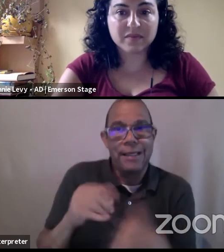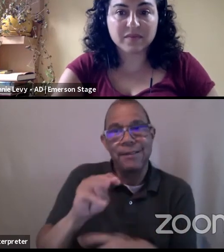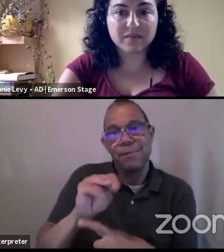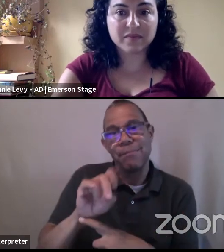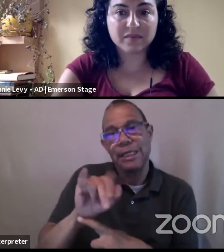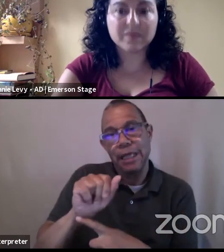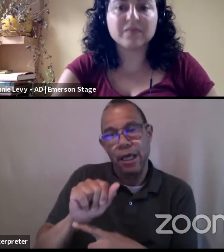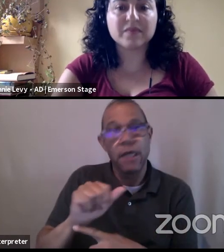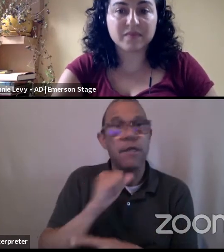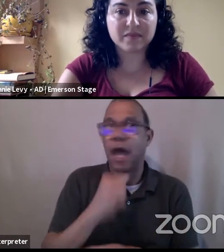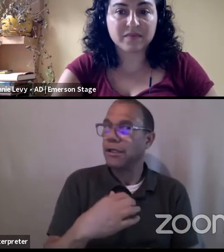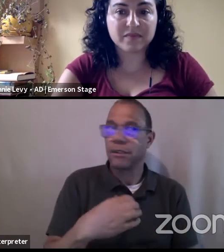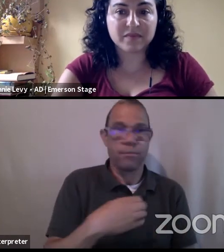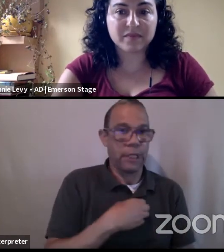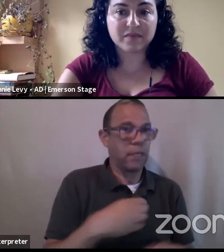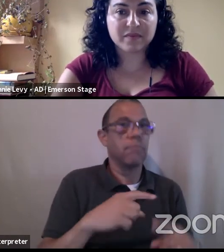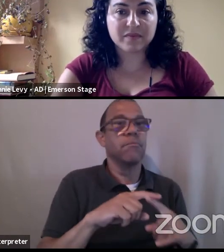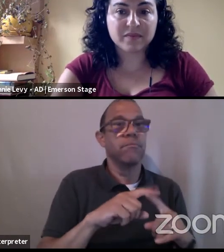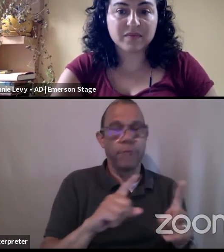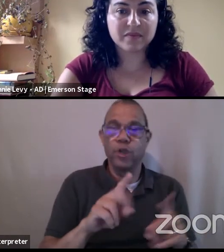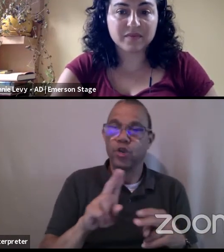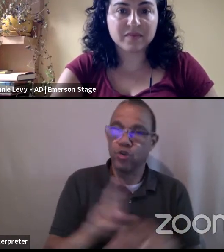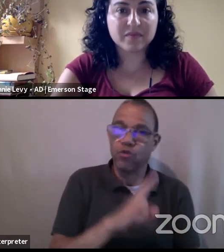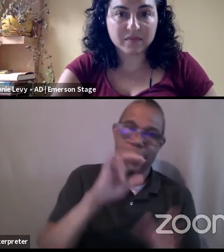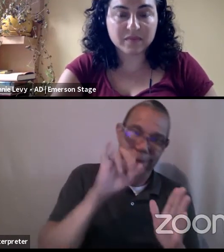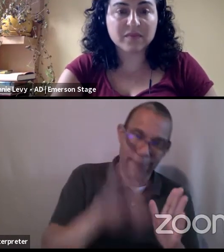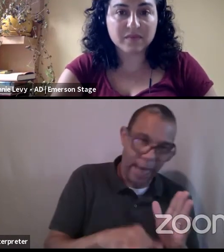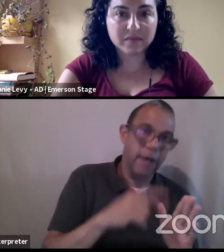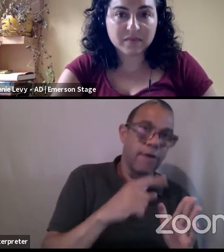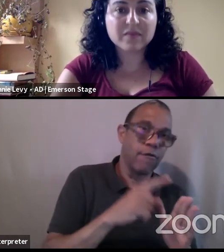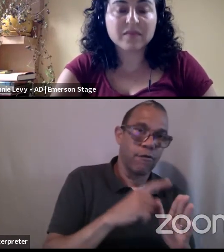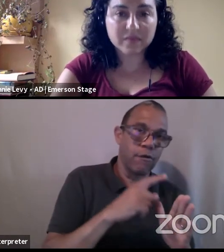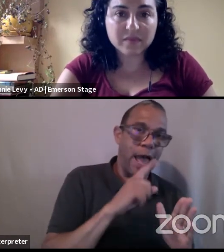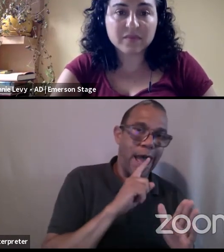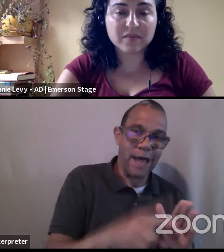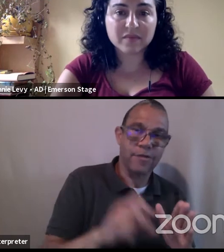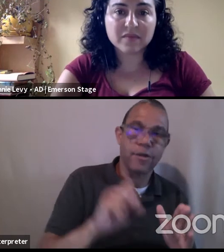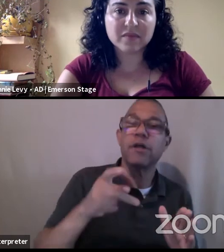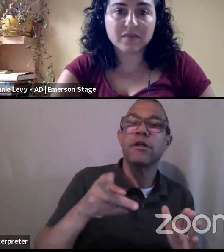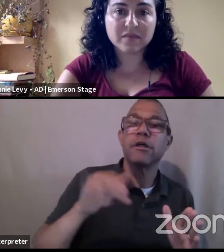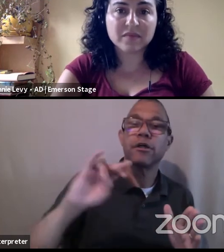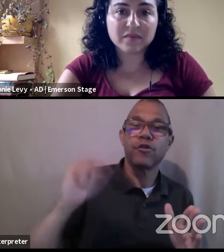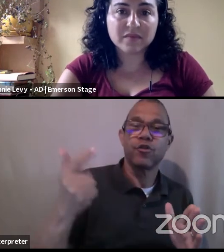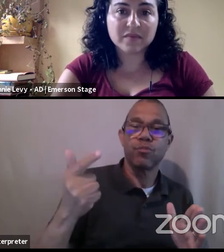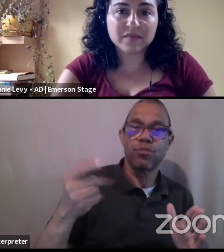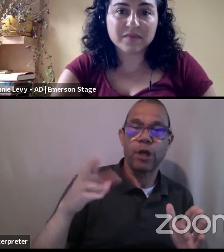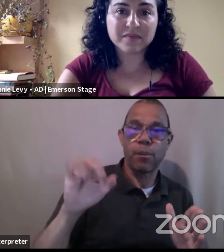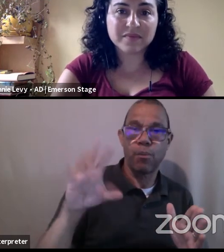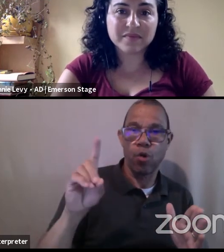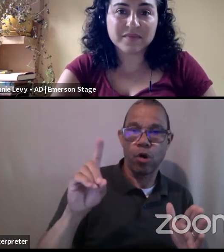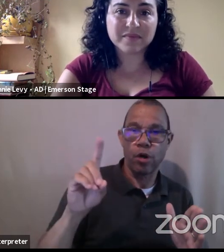as a springboard, using it as a springboard for new inventions, new, new inventions of theater, where it speaks to me,